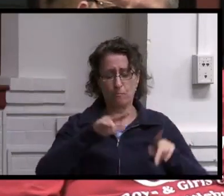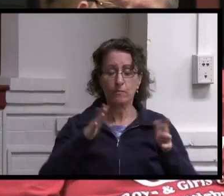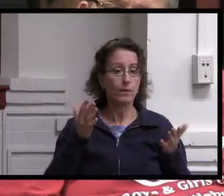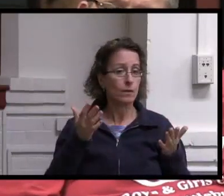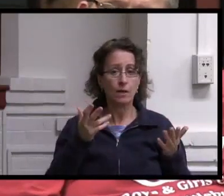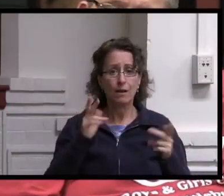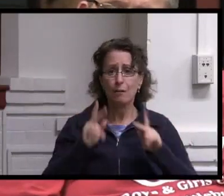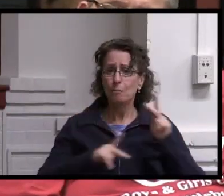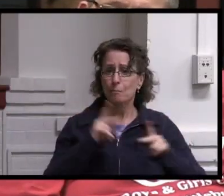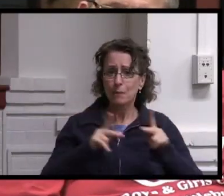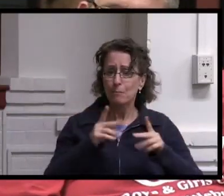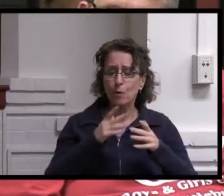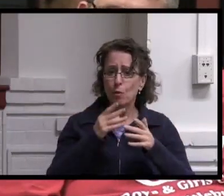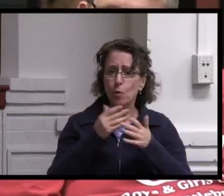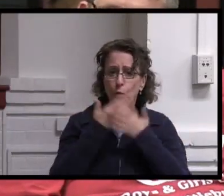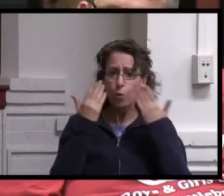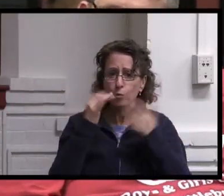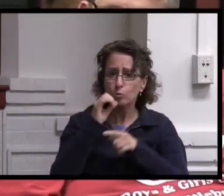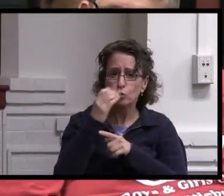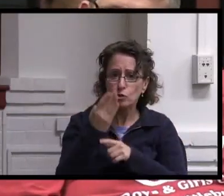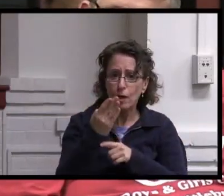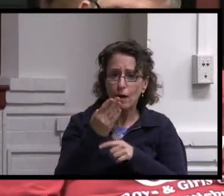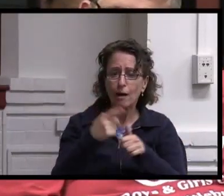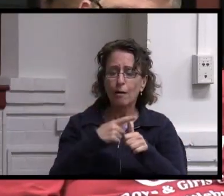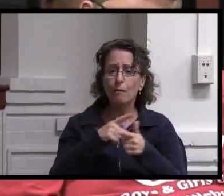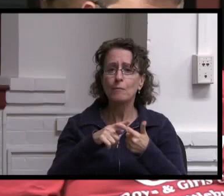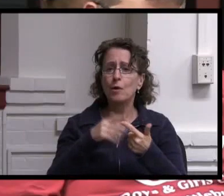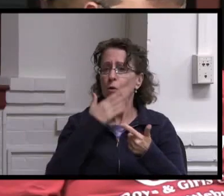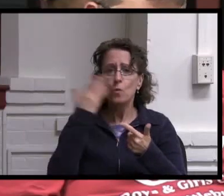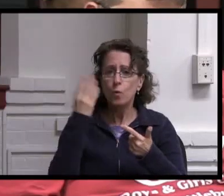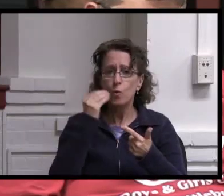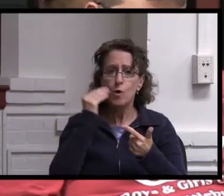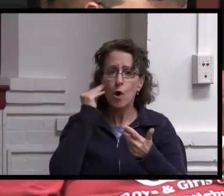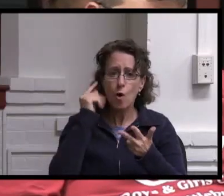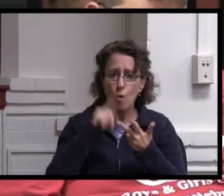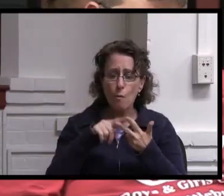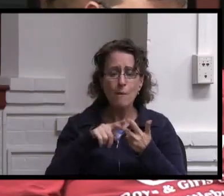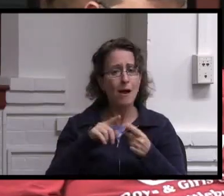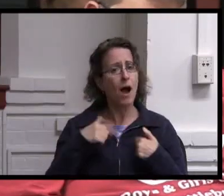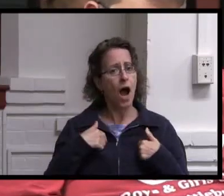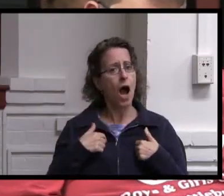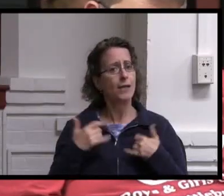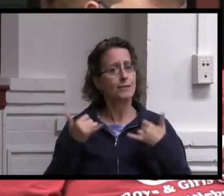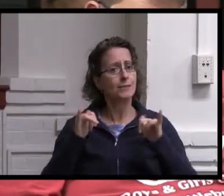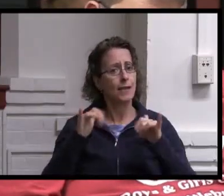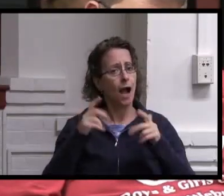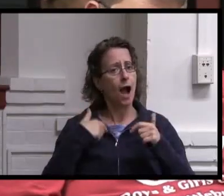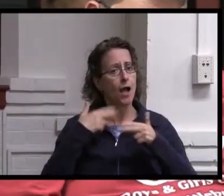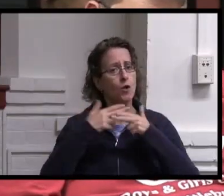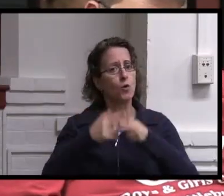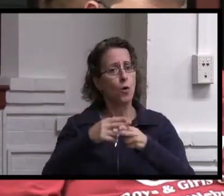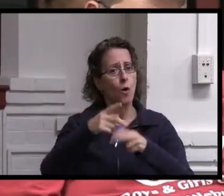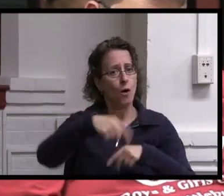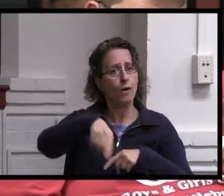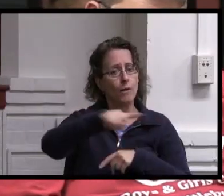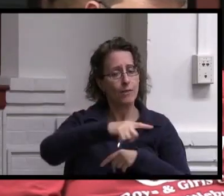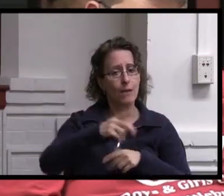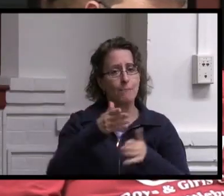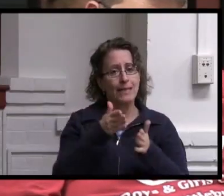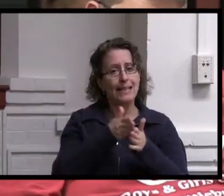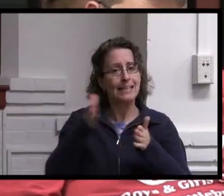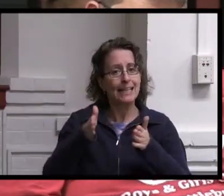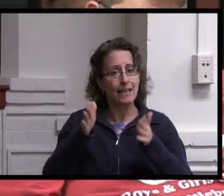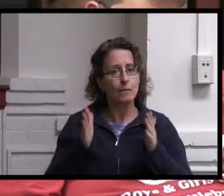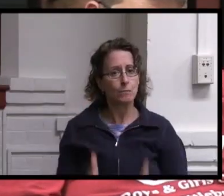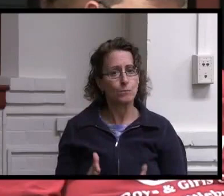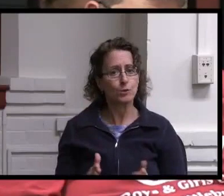don't have places to stay, but they're still our neighbors. And so I encourage these kind